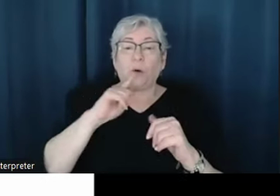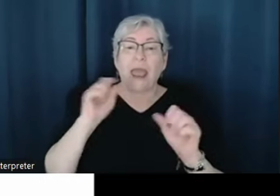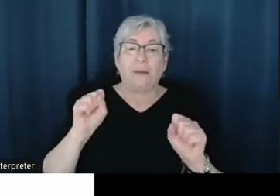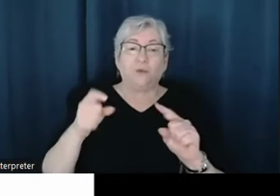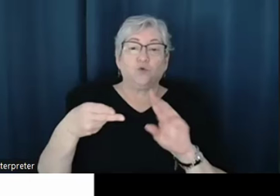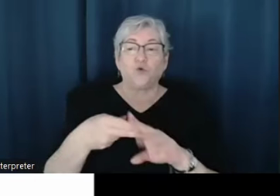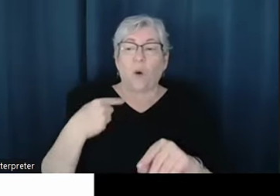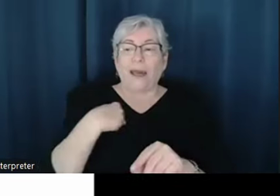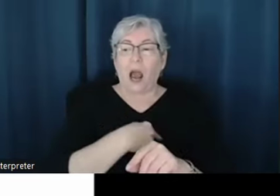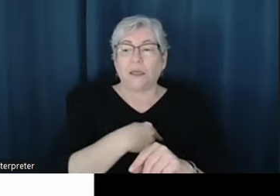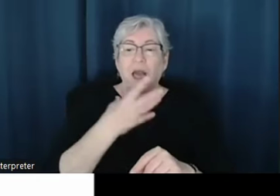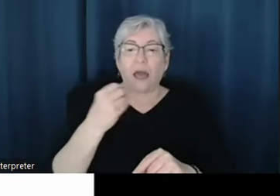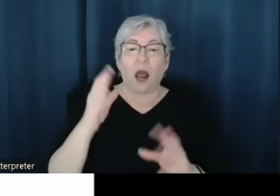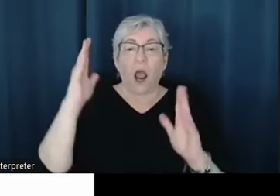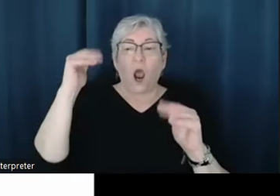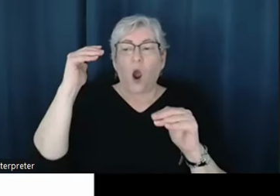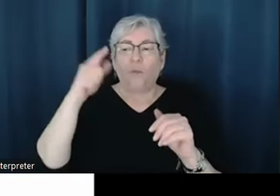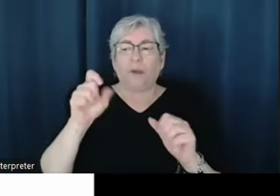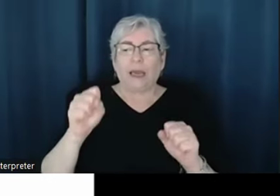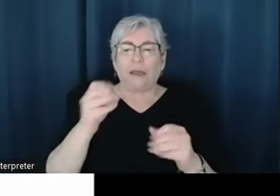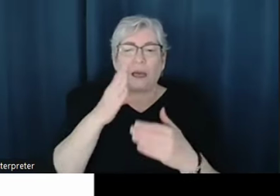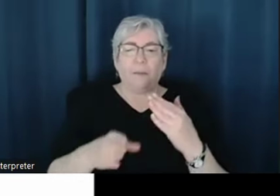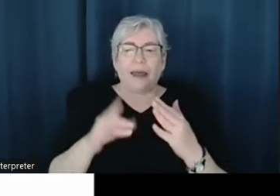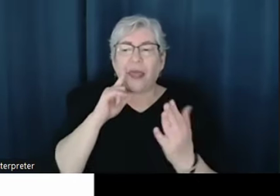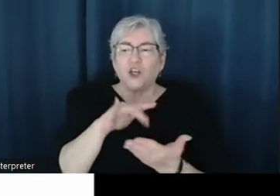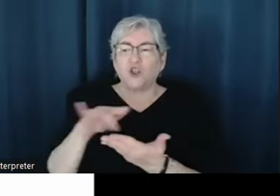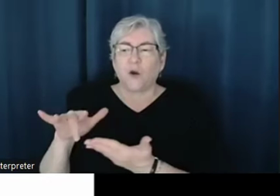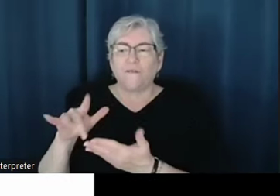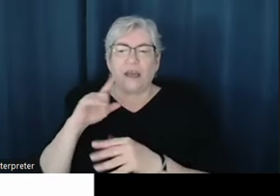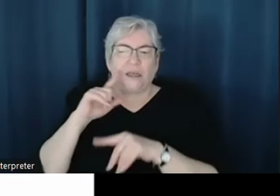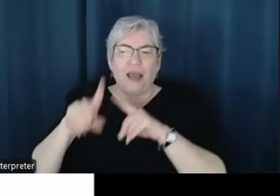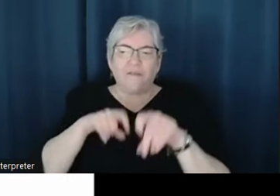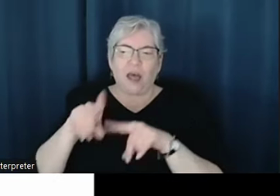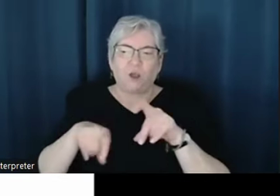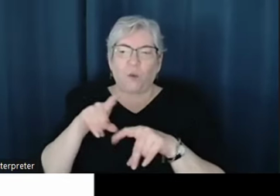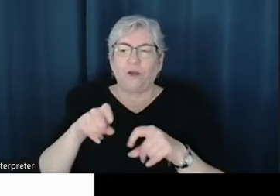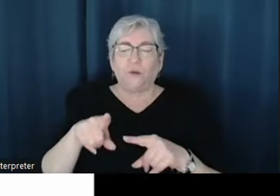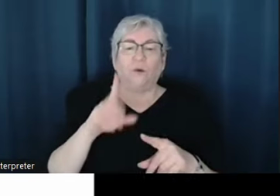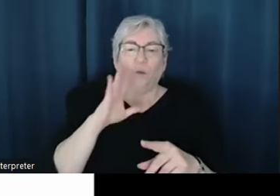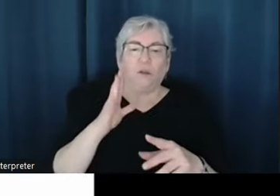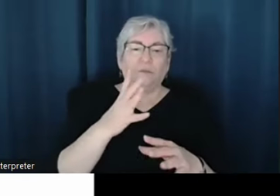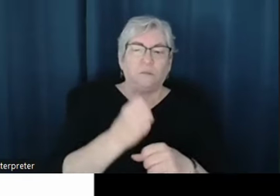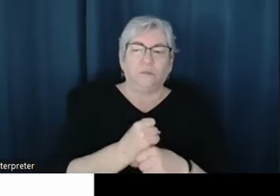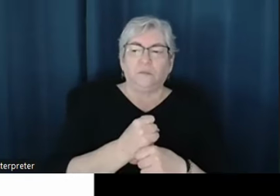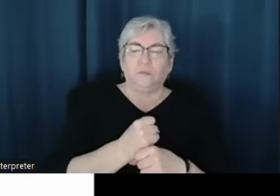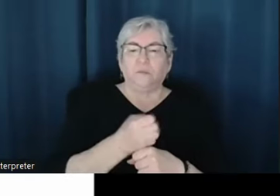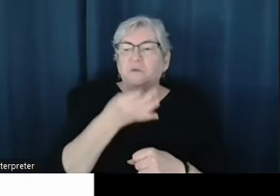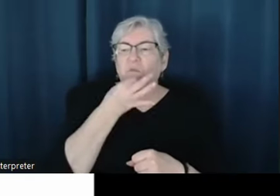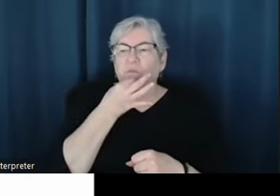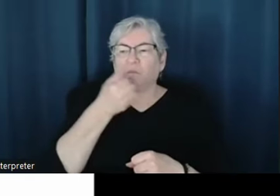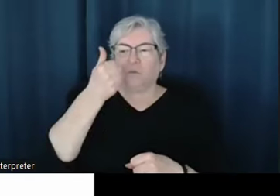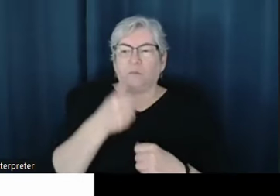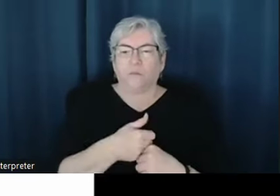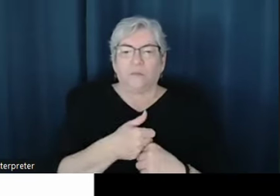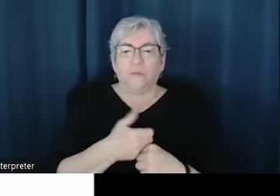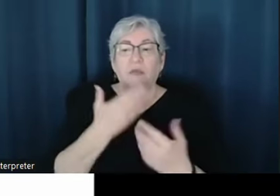join us, and I hope you're able to complete the survey evaluation that you will be receiving immediately. Thank